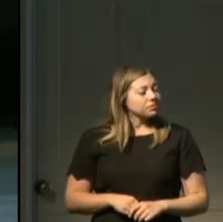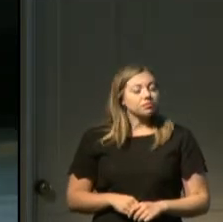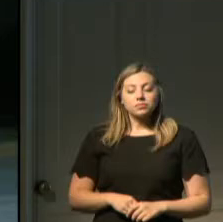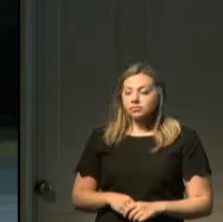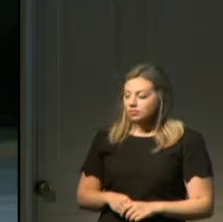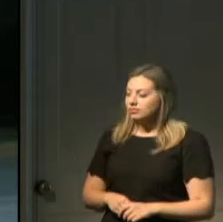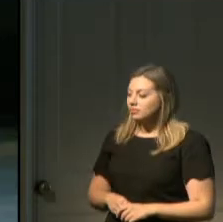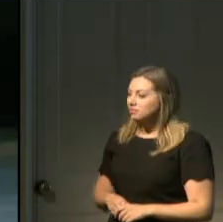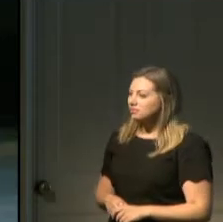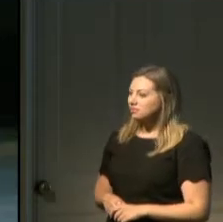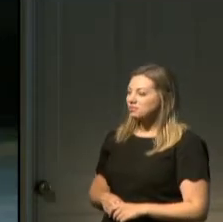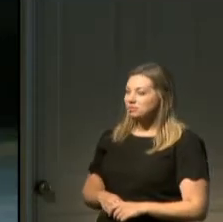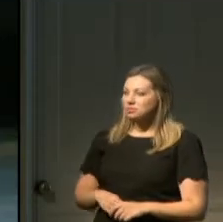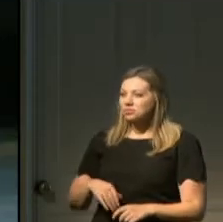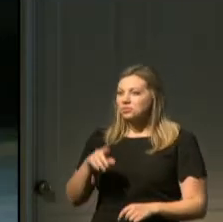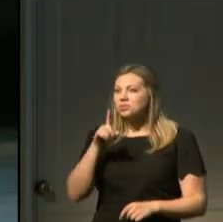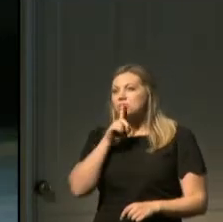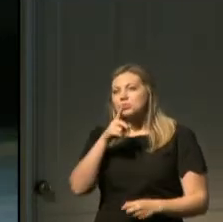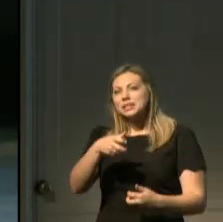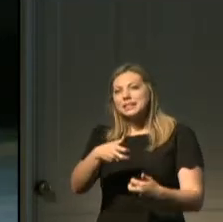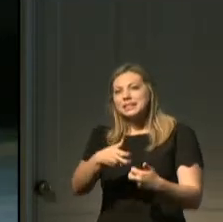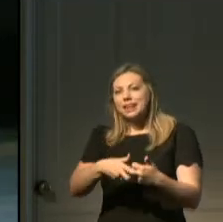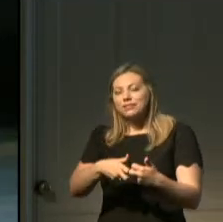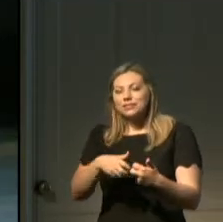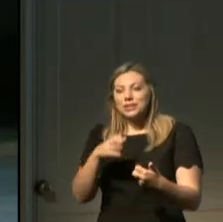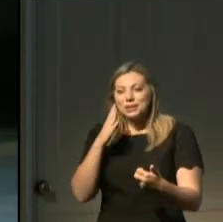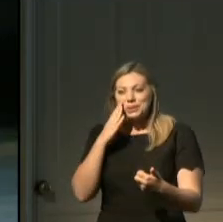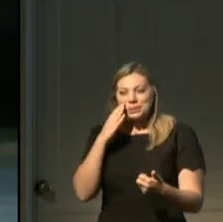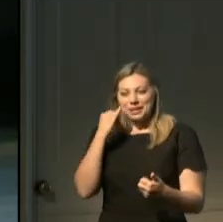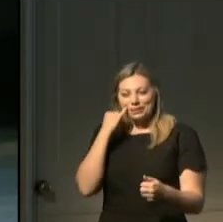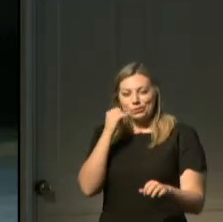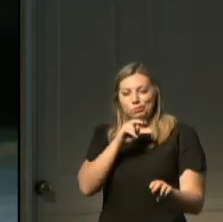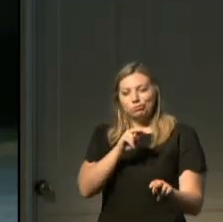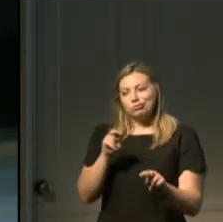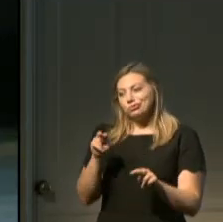I think it's probably worth taking a note from other